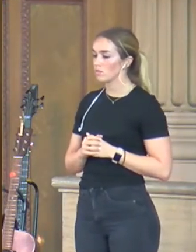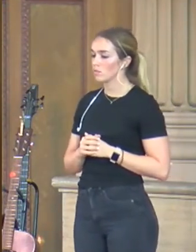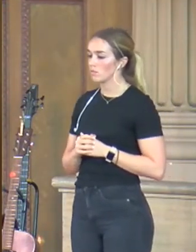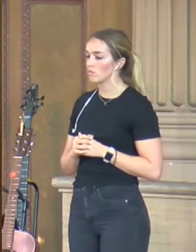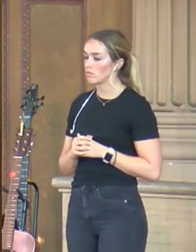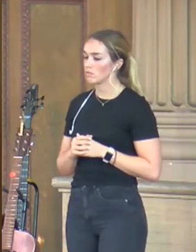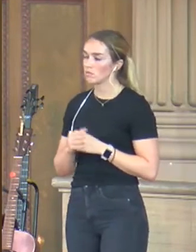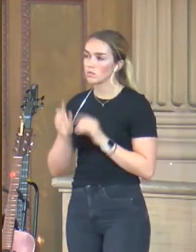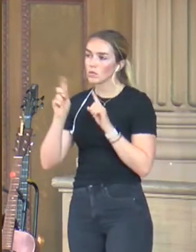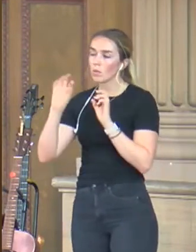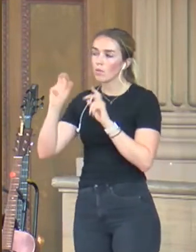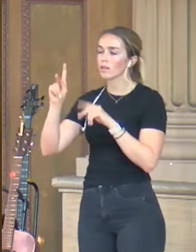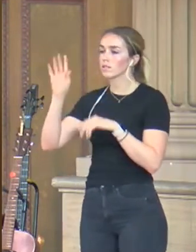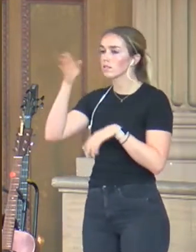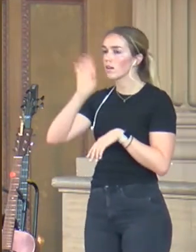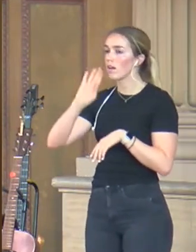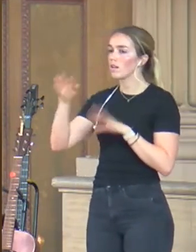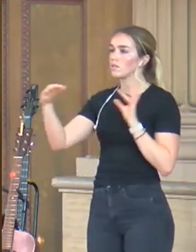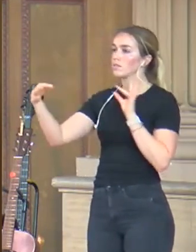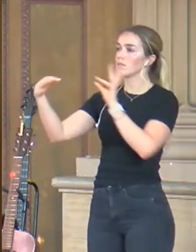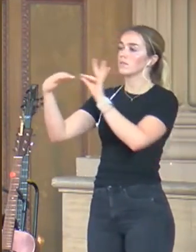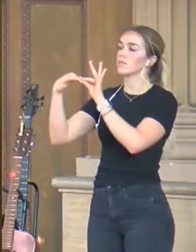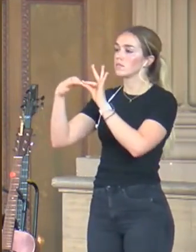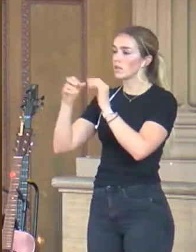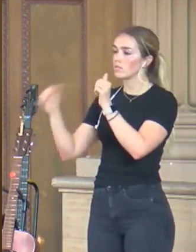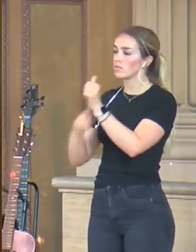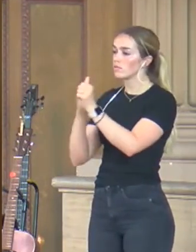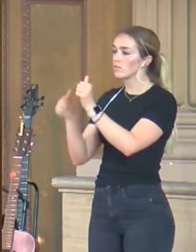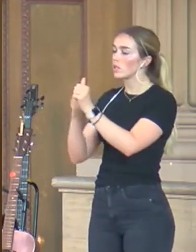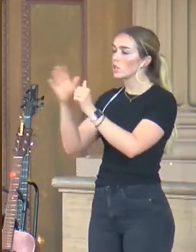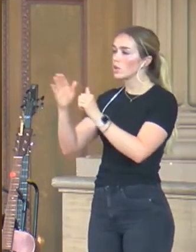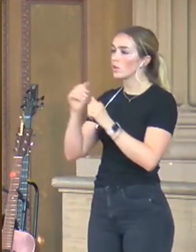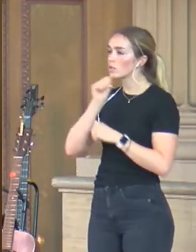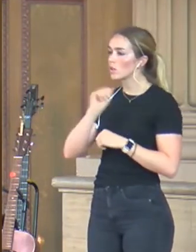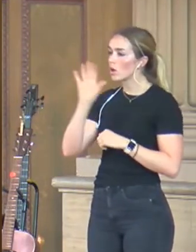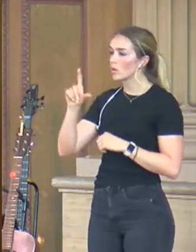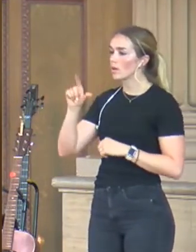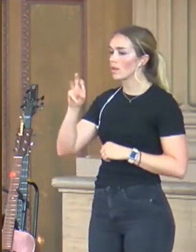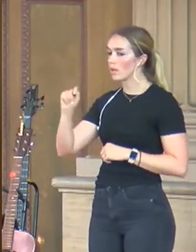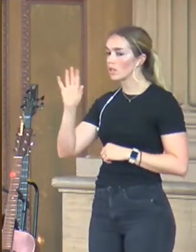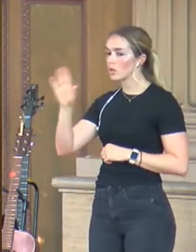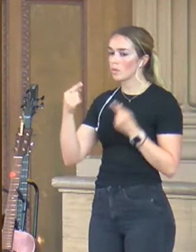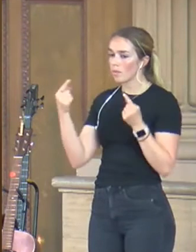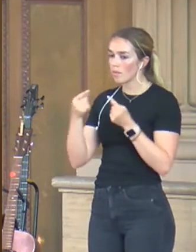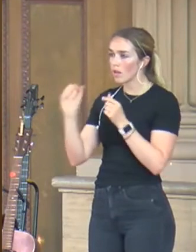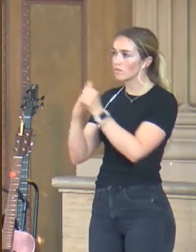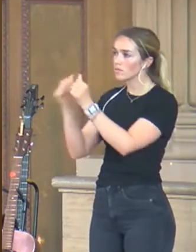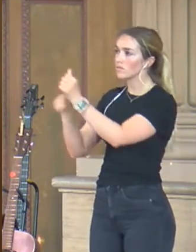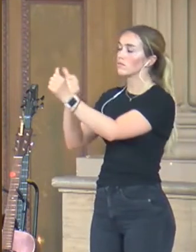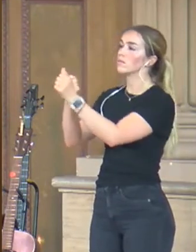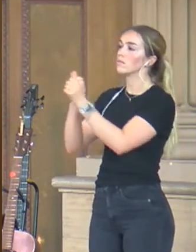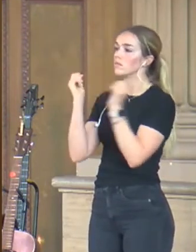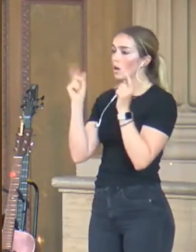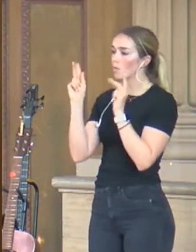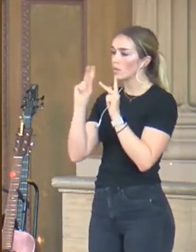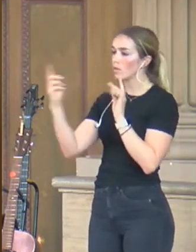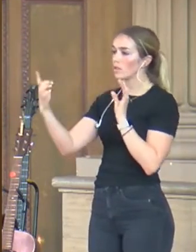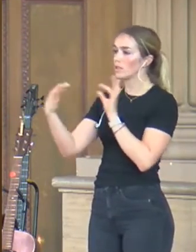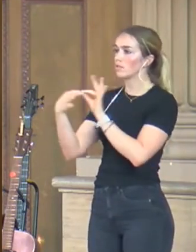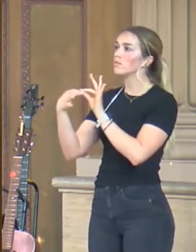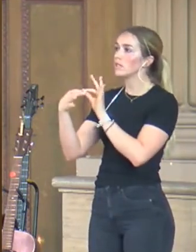So run back to him. Run back to him. Run with your sorrow and your lament and your pain. Of all those who come to him he